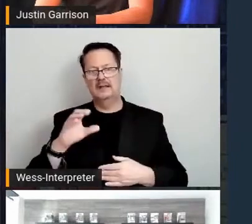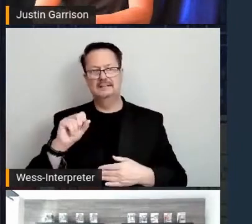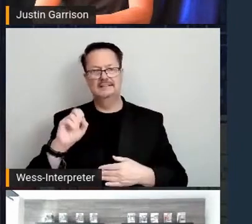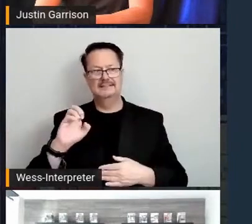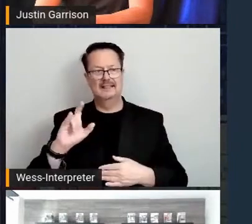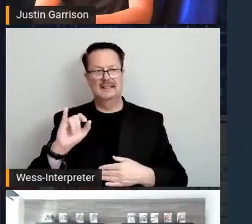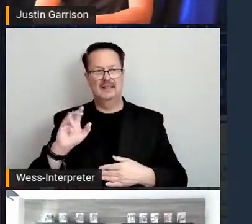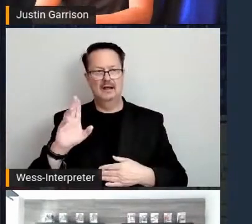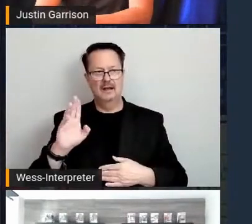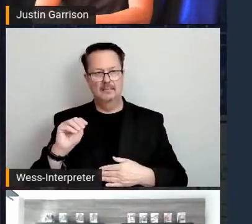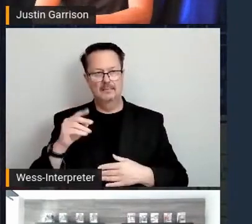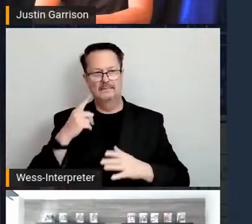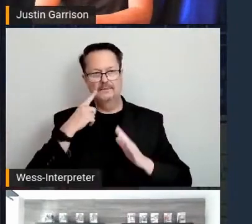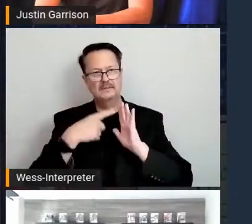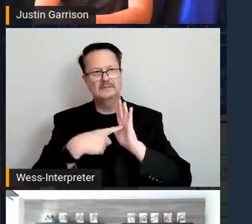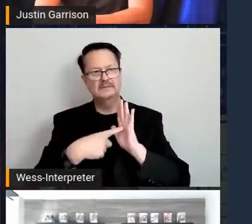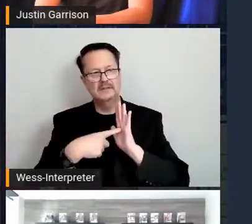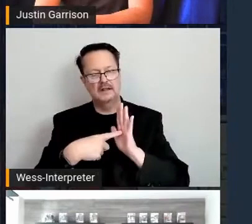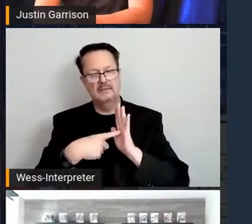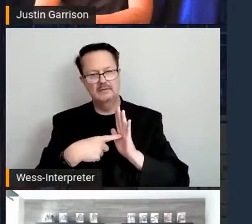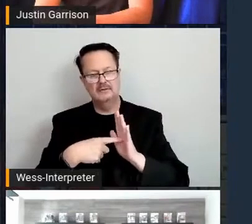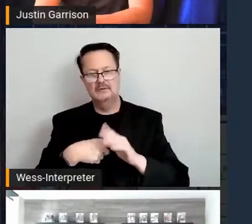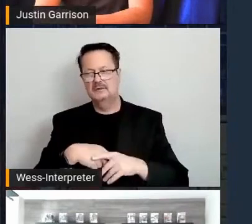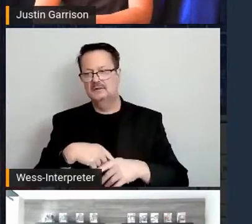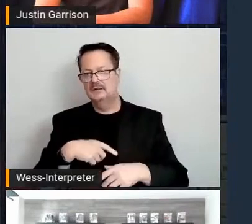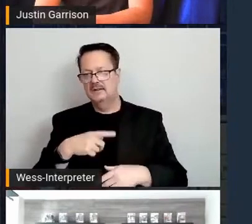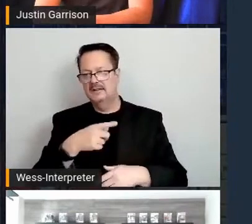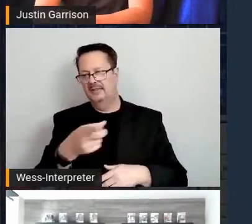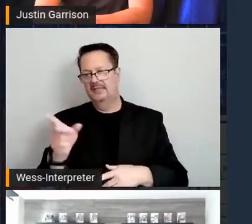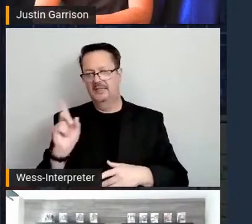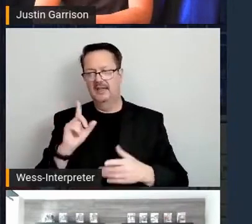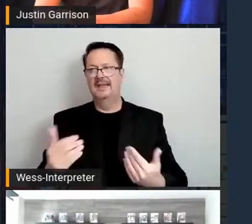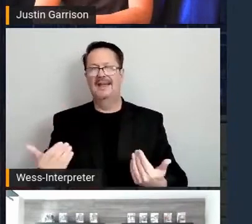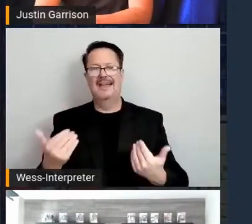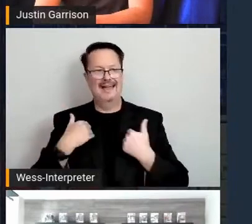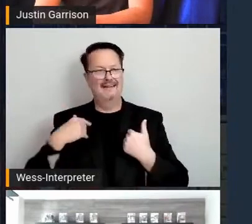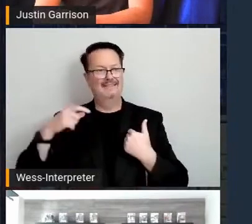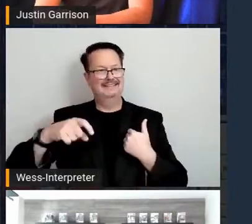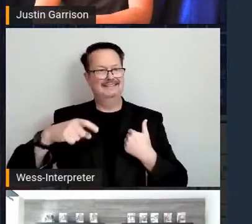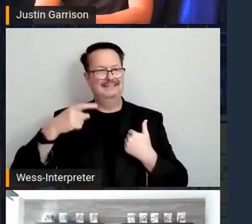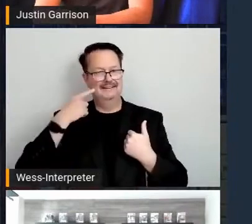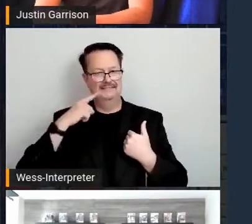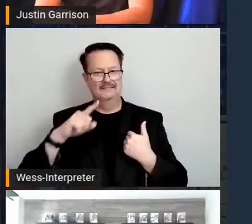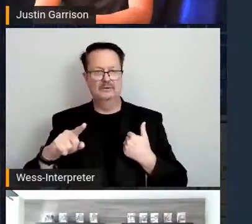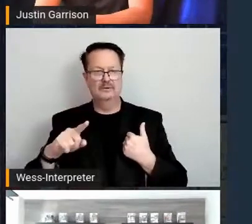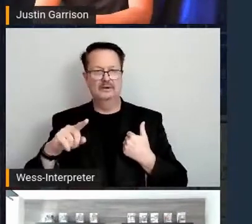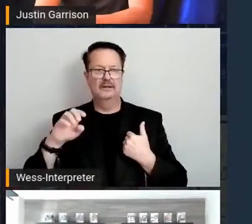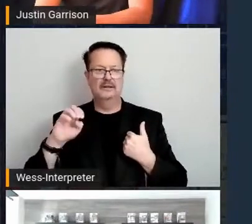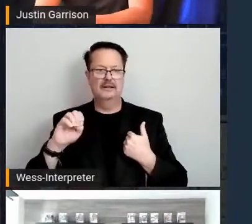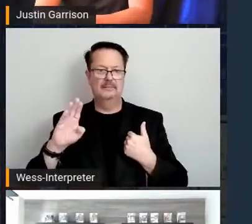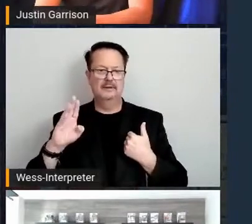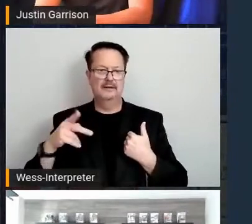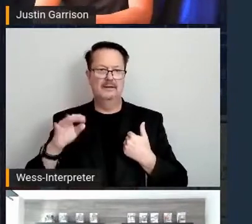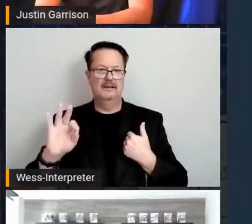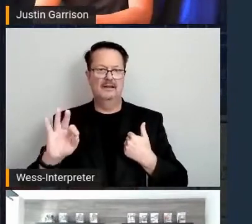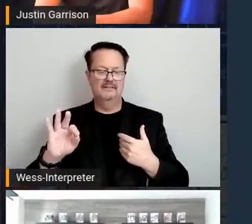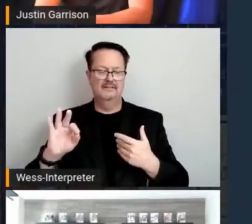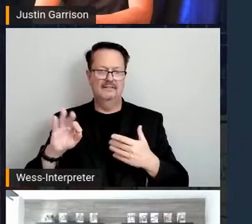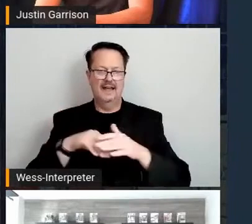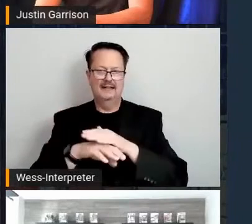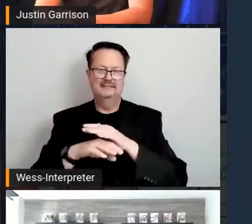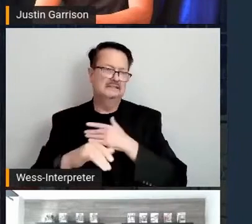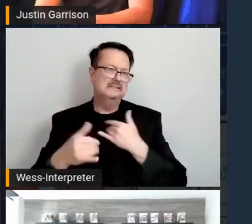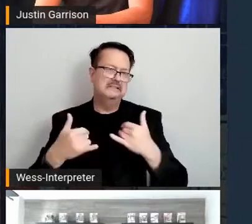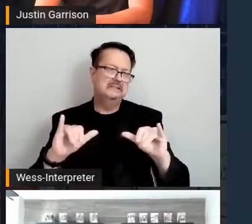like Calico with Tigera, they have a need for eBPF access, and that is still possible. So it sounds